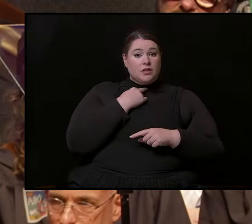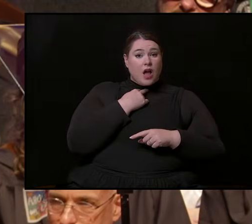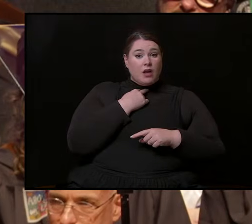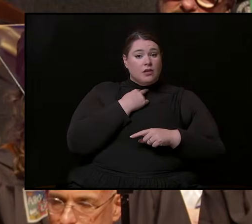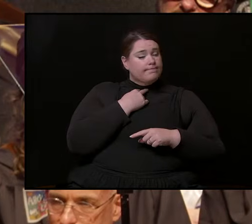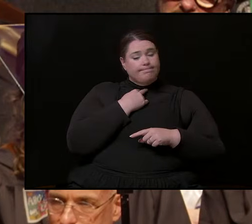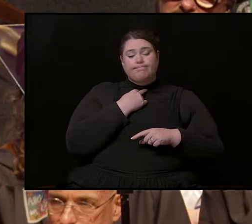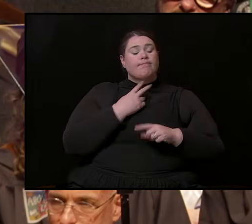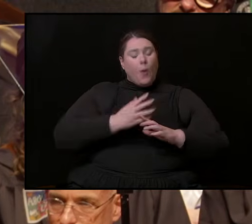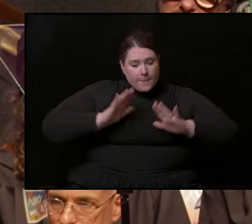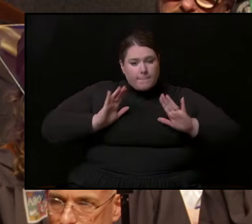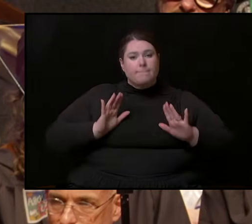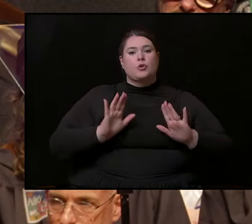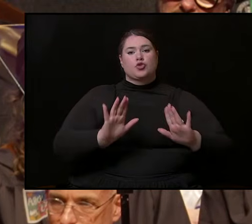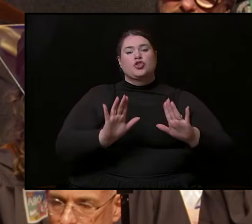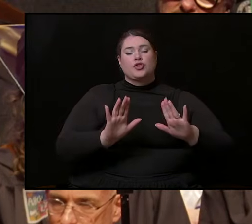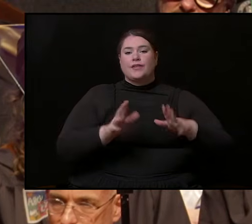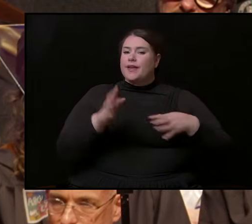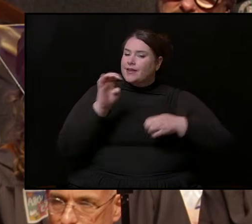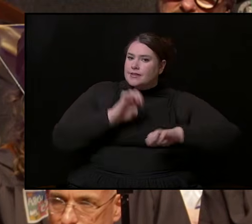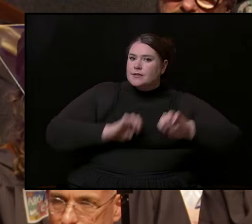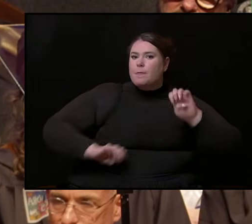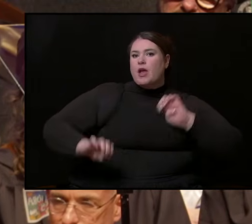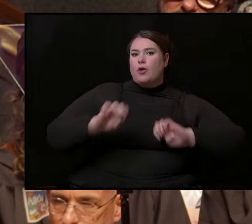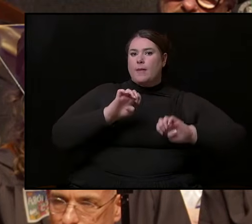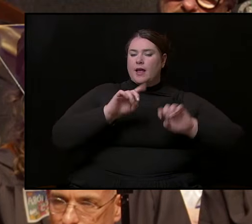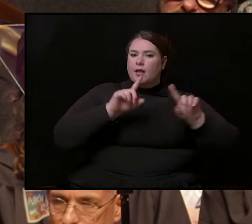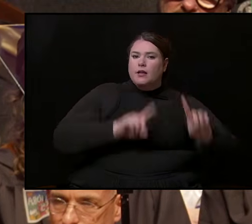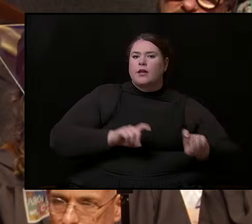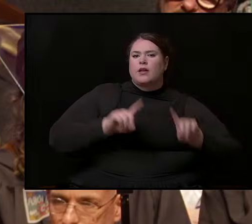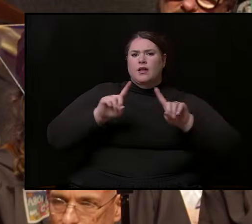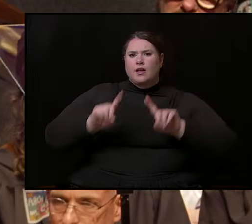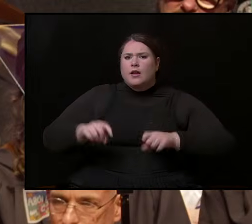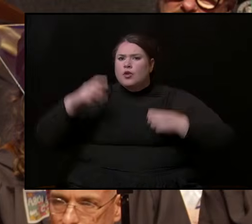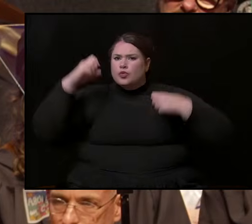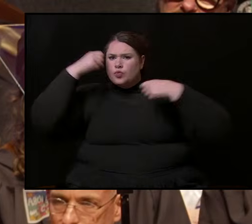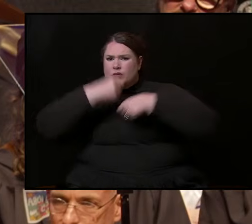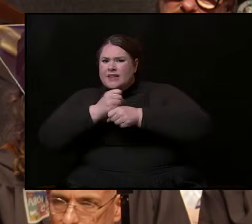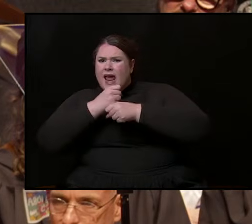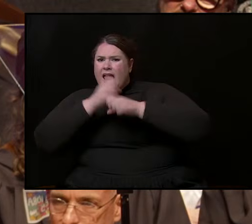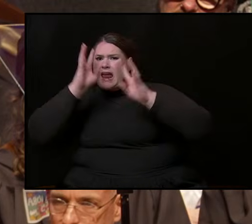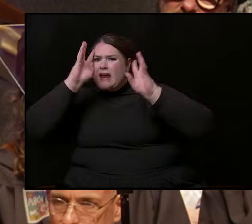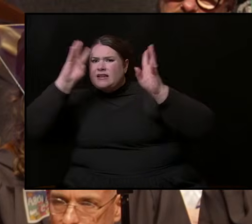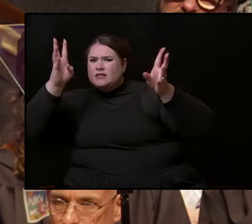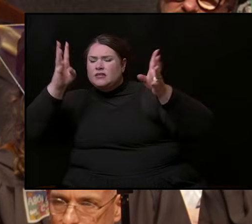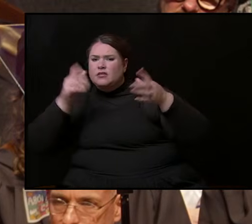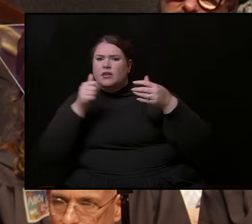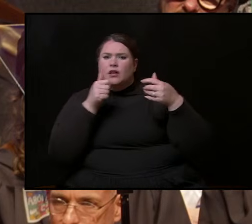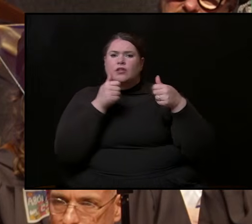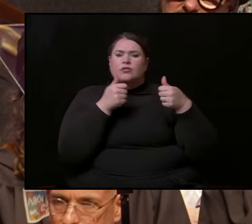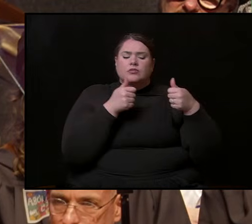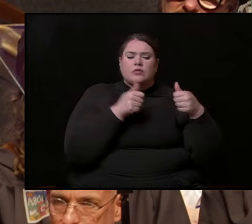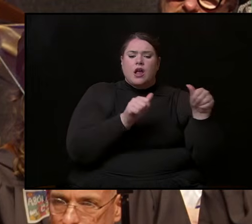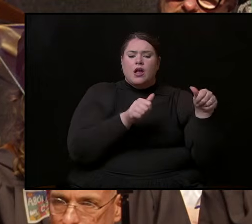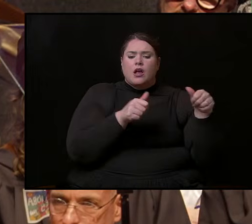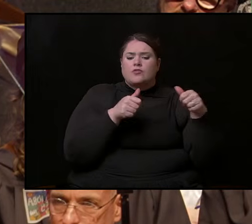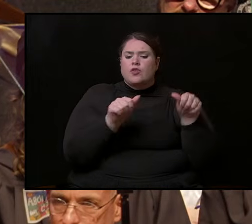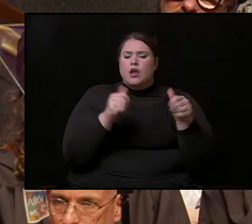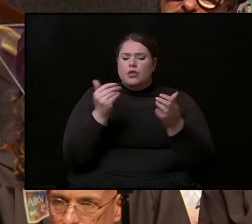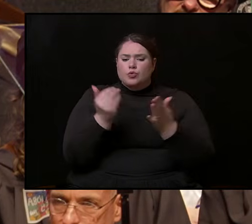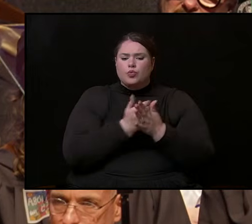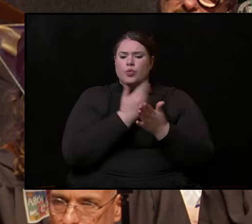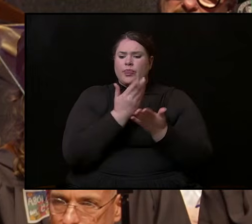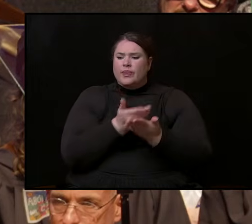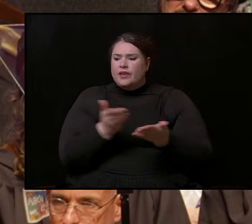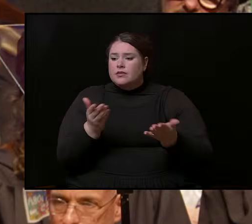push, experiment, create, try new things. Even when it is quiet,